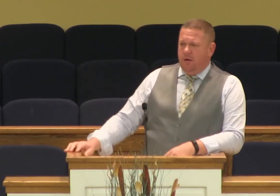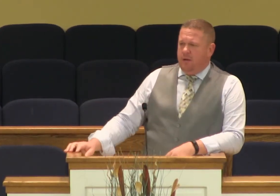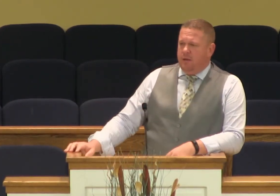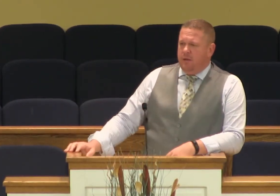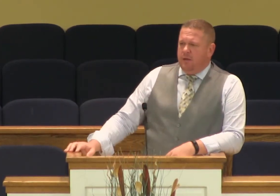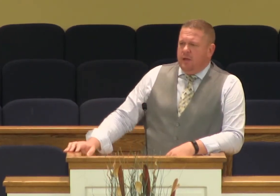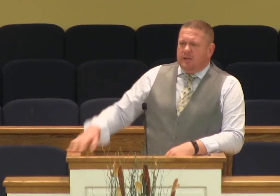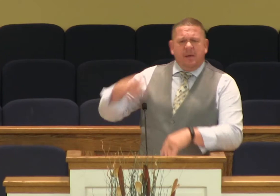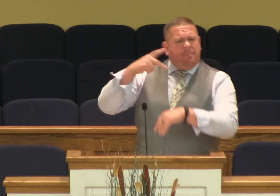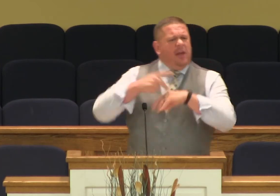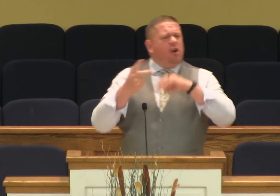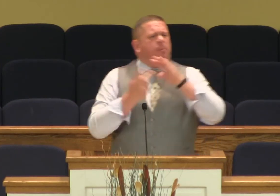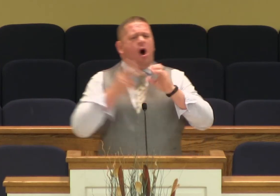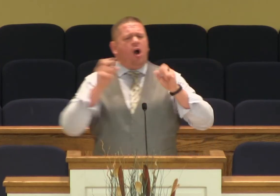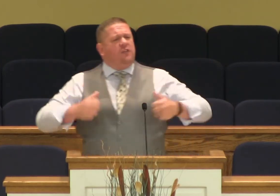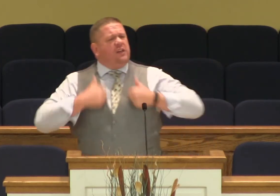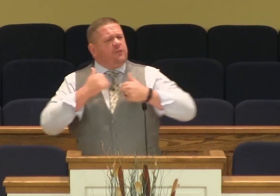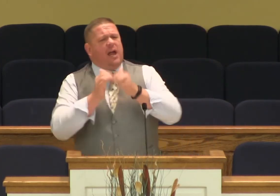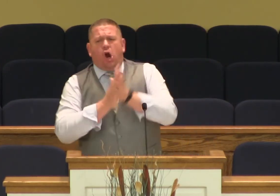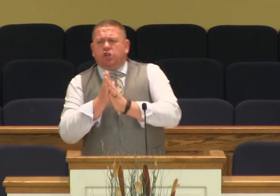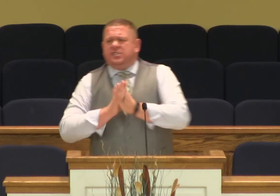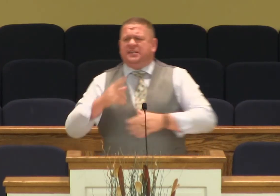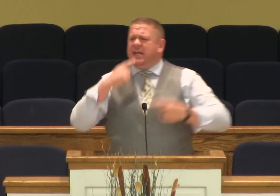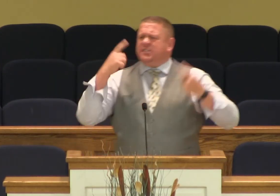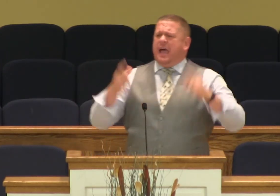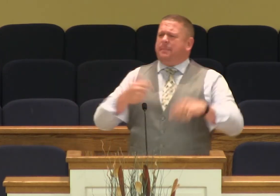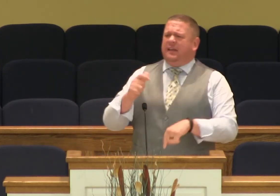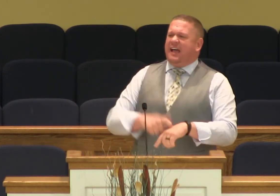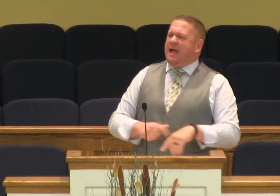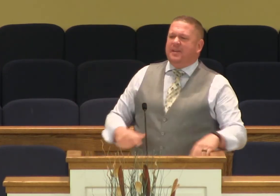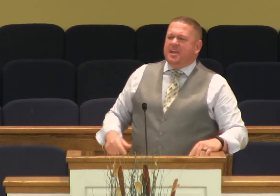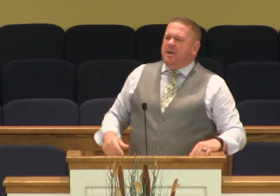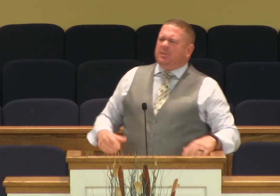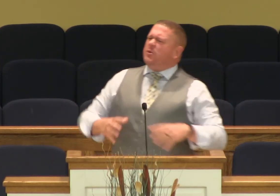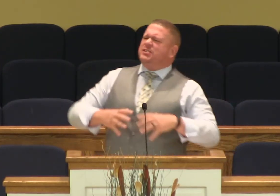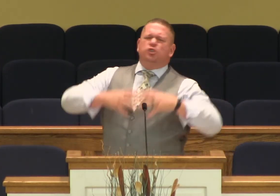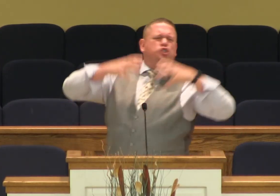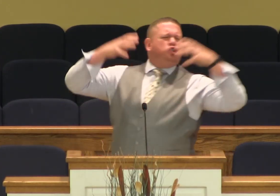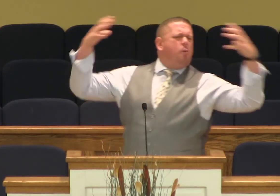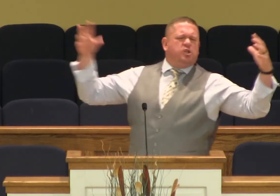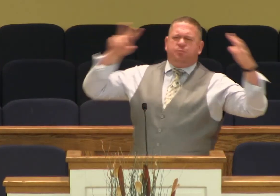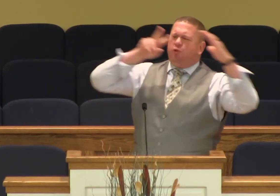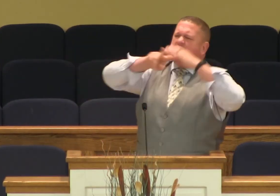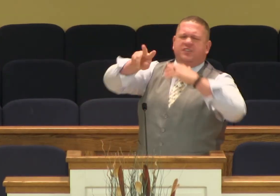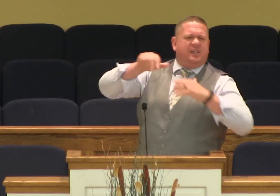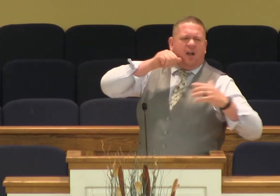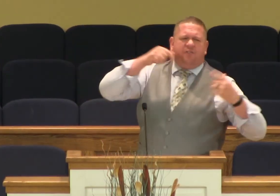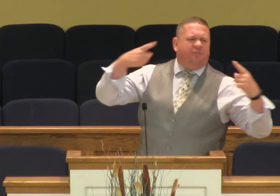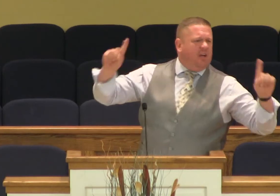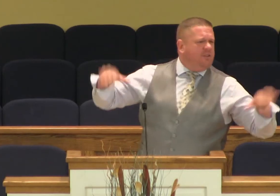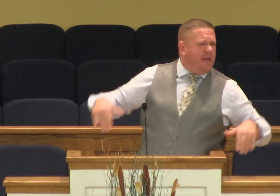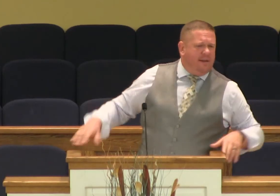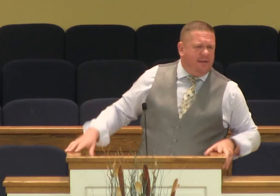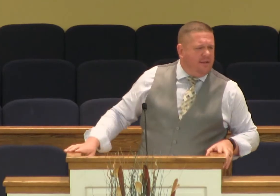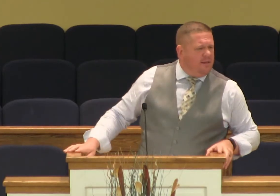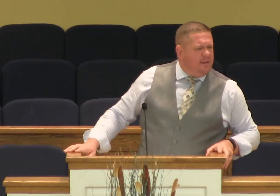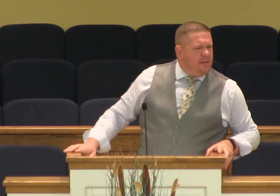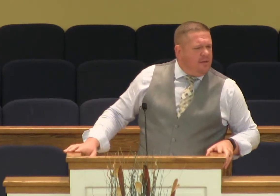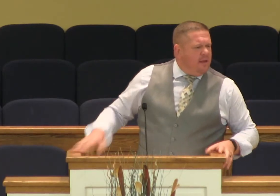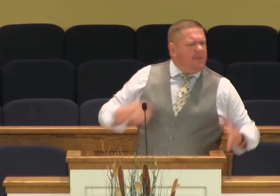we are. I mean, Peter and Paul could have lived with that urgency. He said it's going to happen any time. But there was still so much prophecy unfulfilled